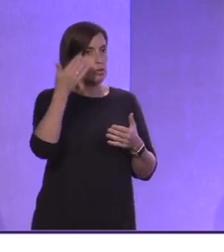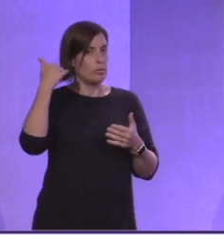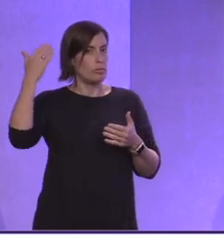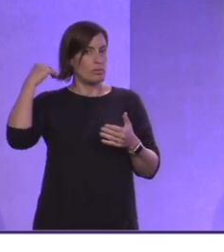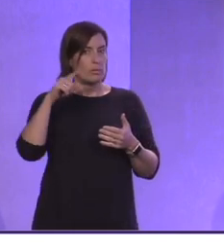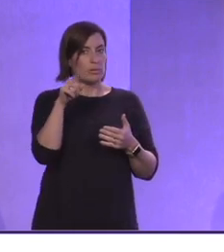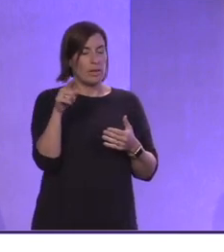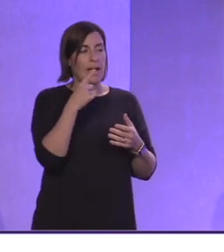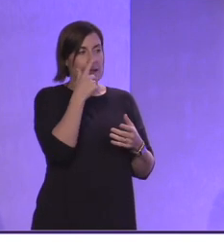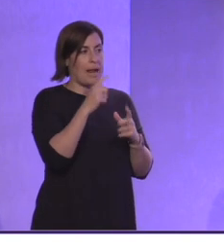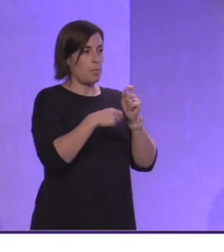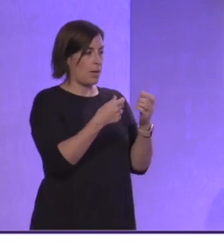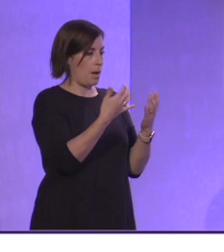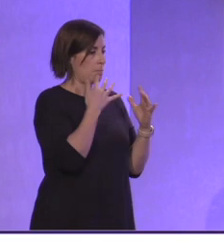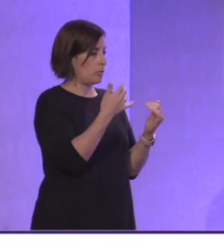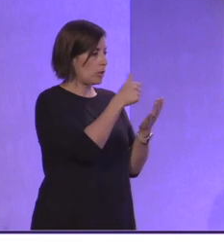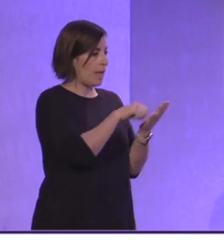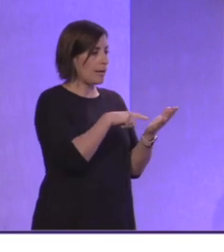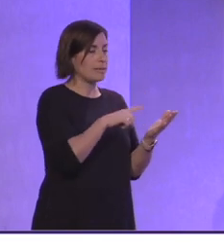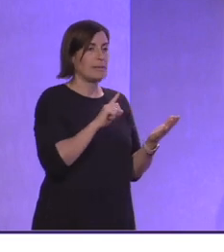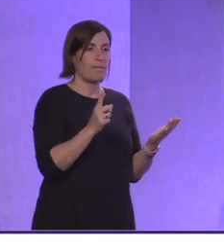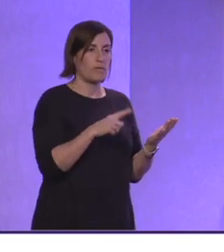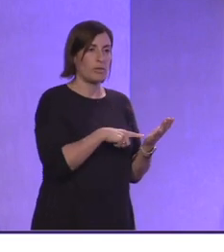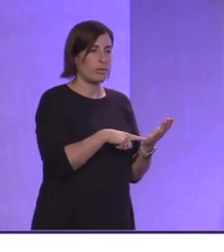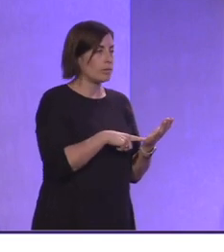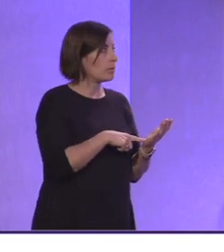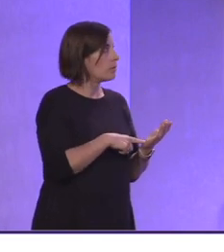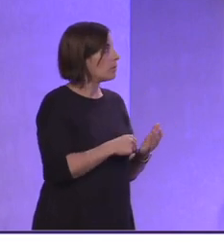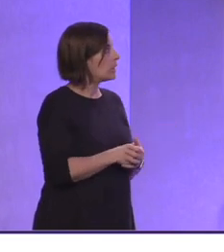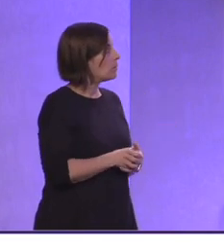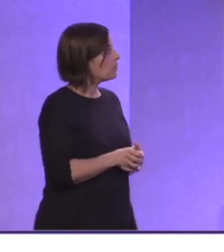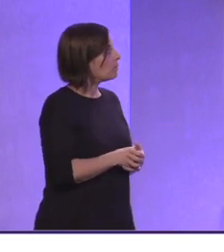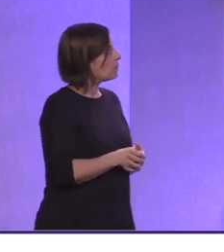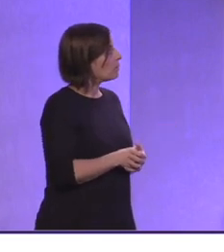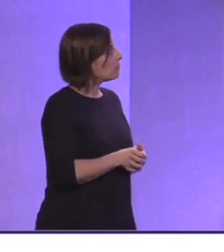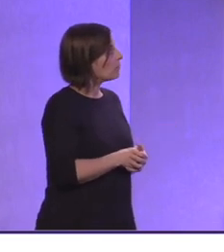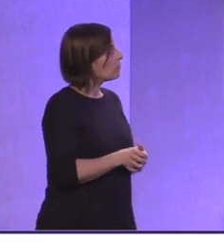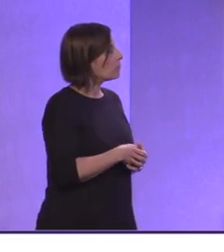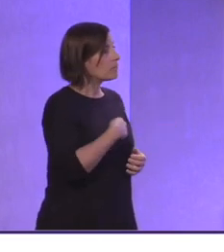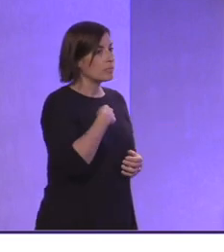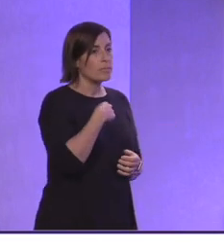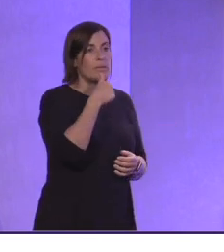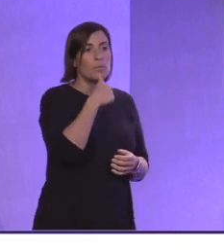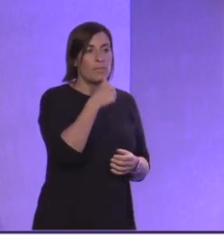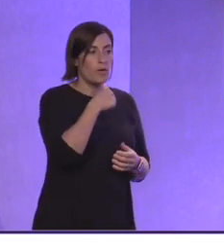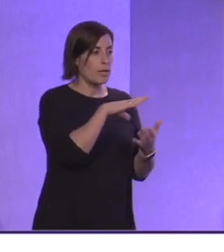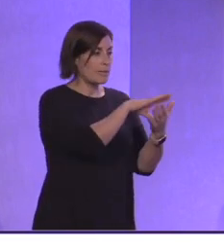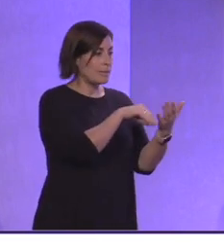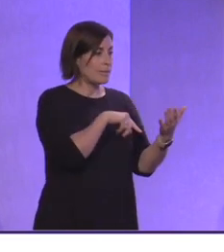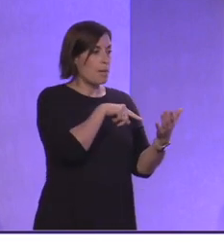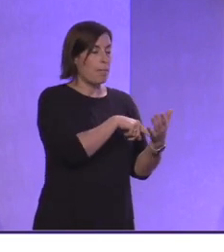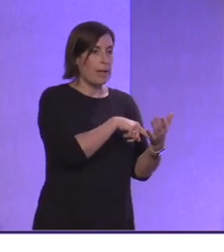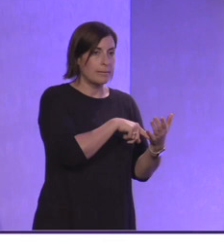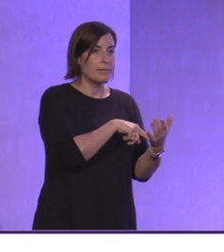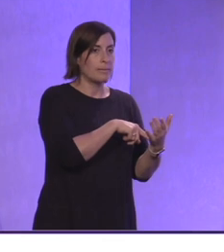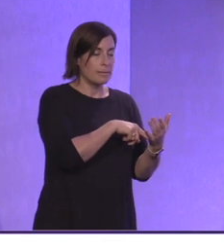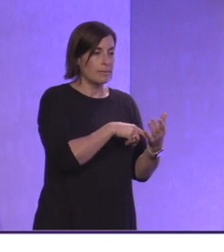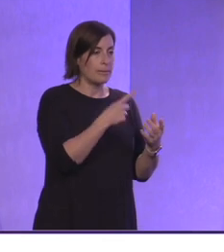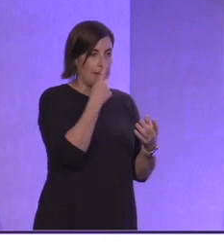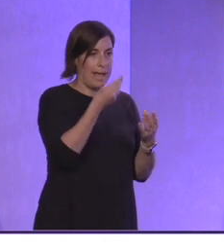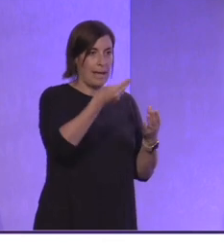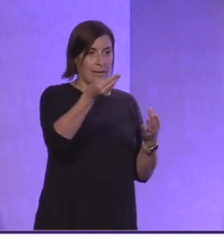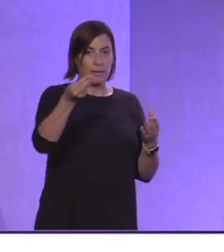prior experiences. And hence, I prefer to tend to use standard templates to help people with any level